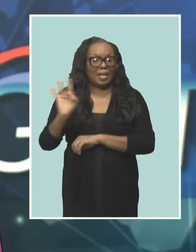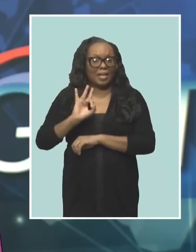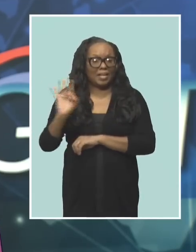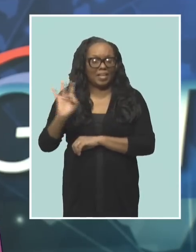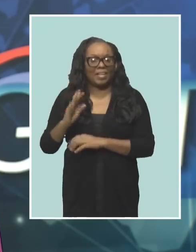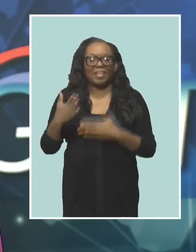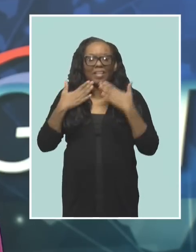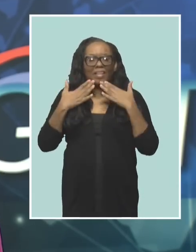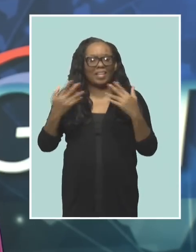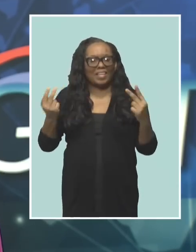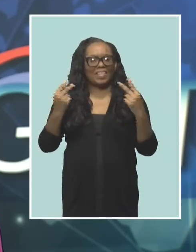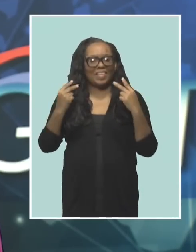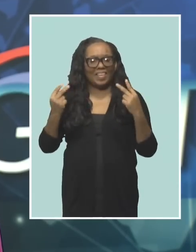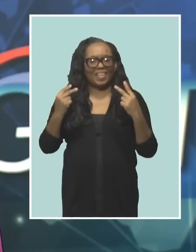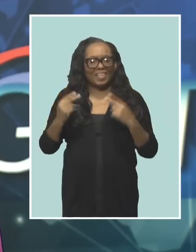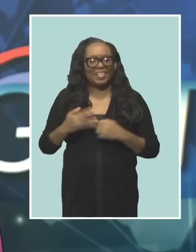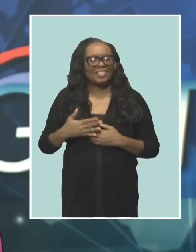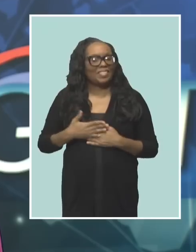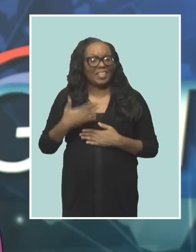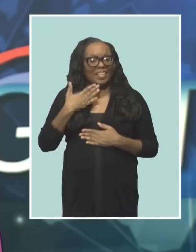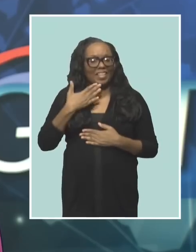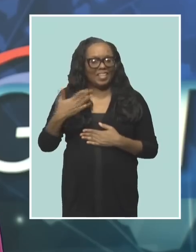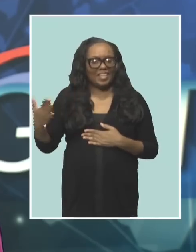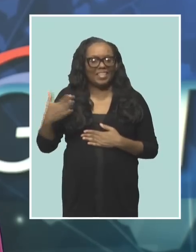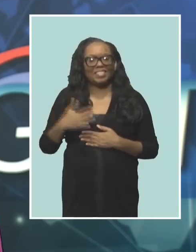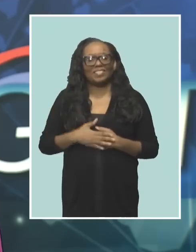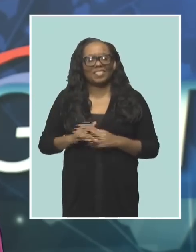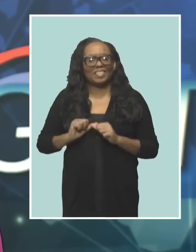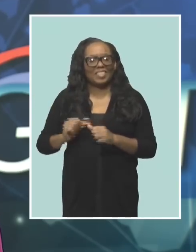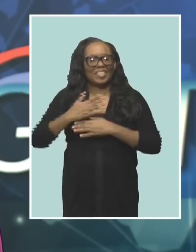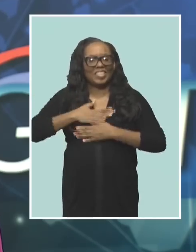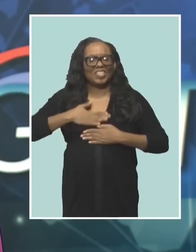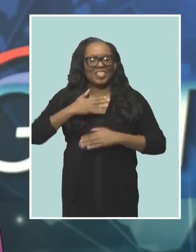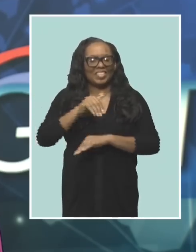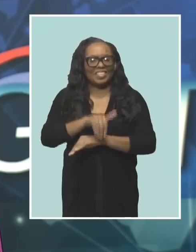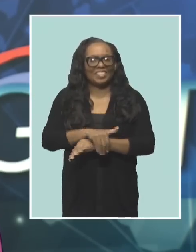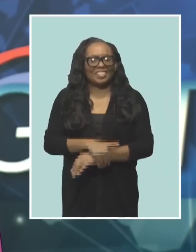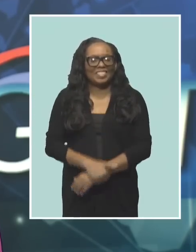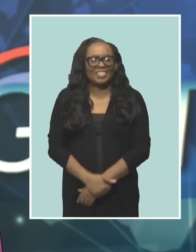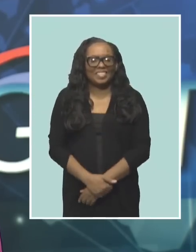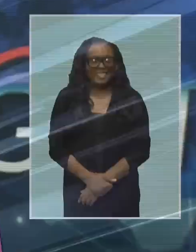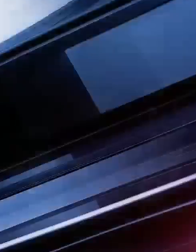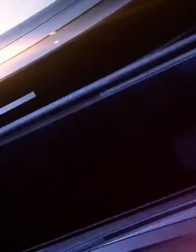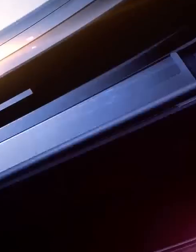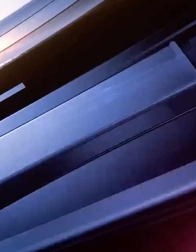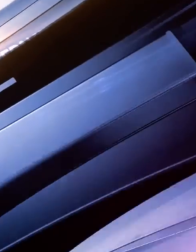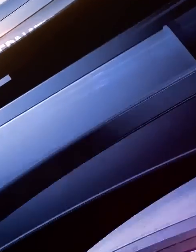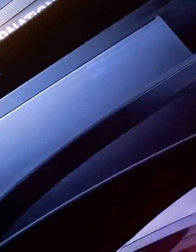coming up at 8. That's our news. Thank you for joining us. Do continue to enjoy your evening.